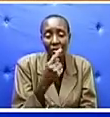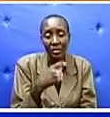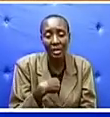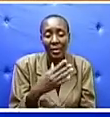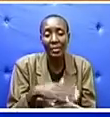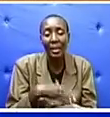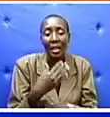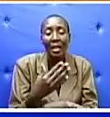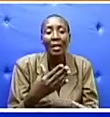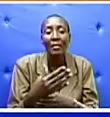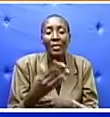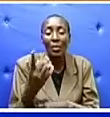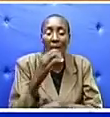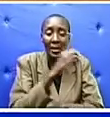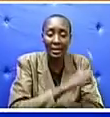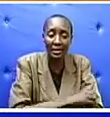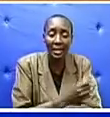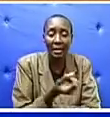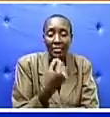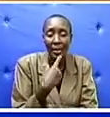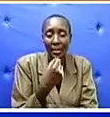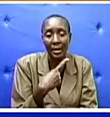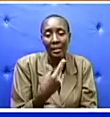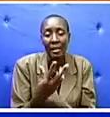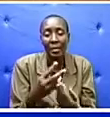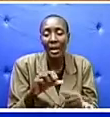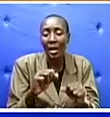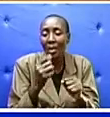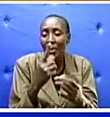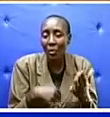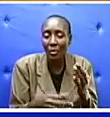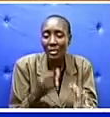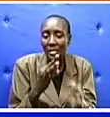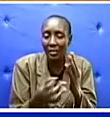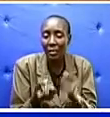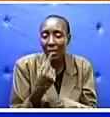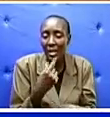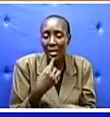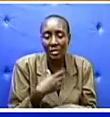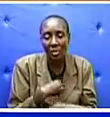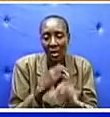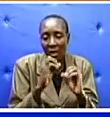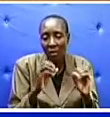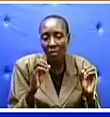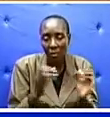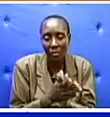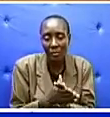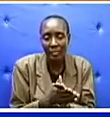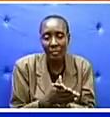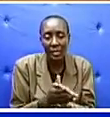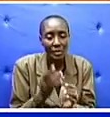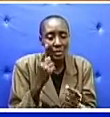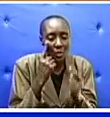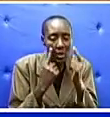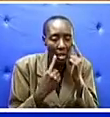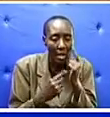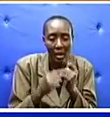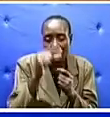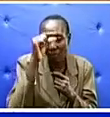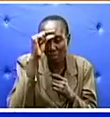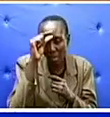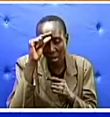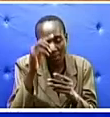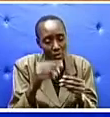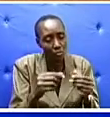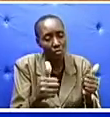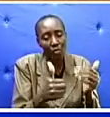every 24 hours, you're supposed to take another one, what happens when you don't have any medication to take? So we are really crying out for the government to do something